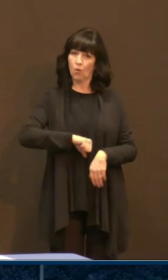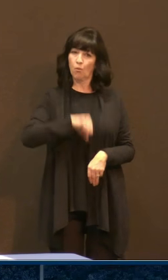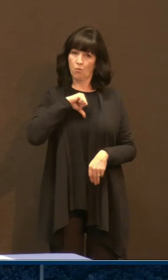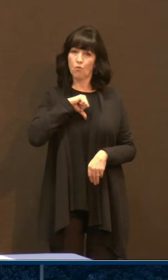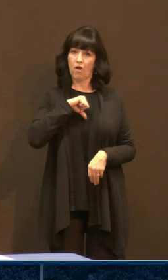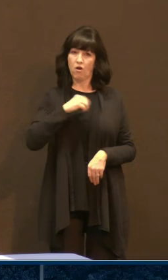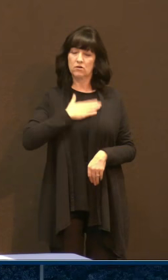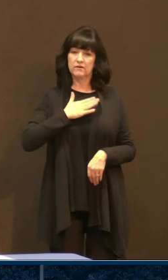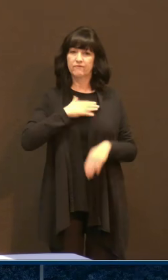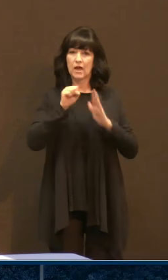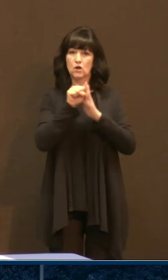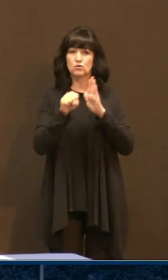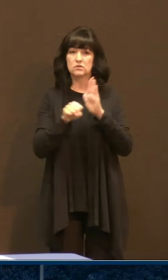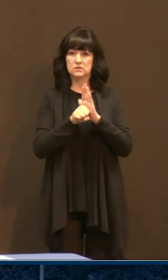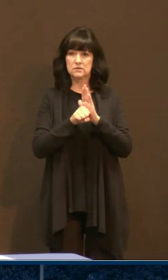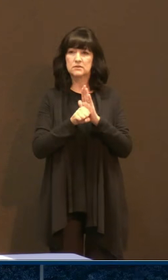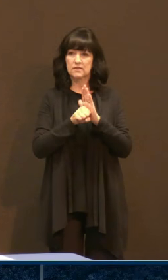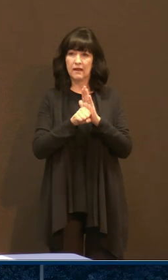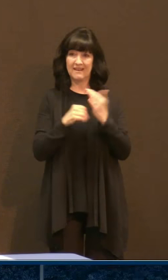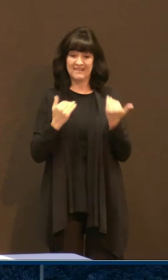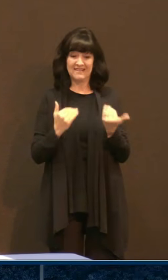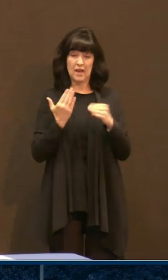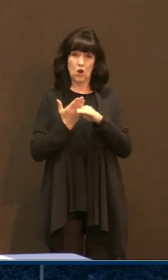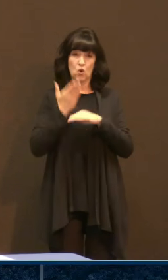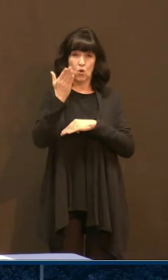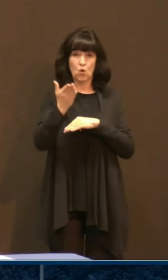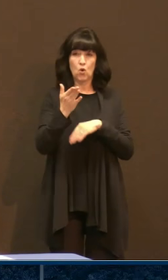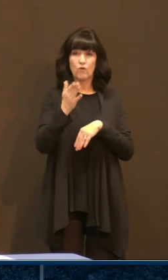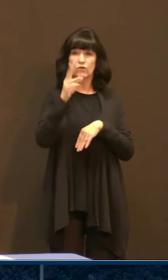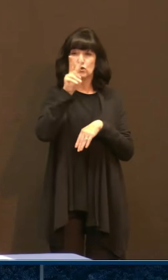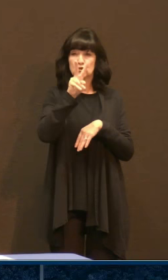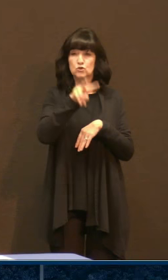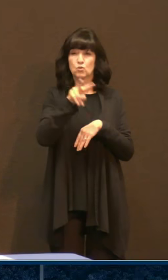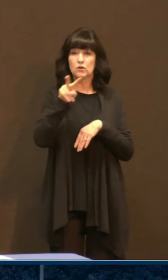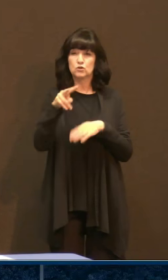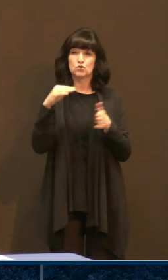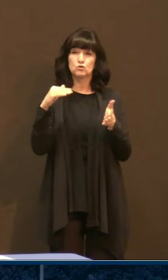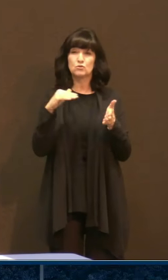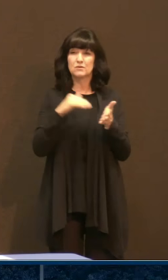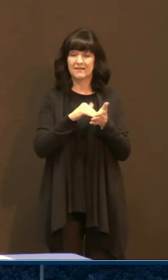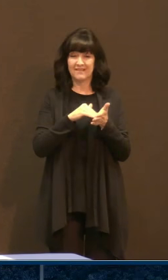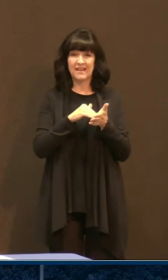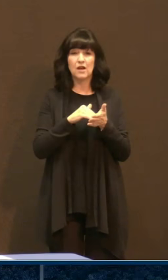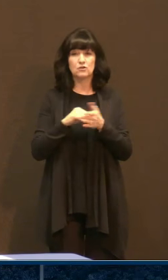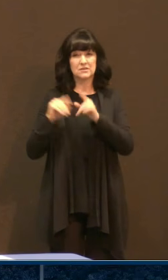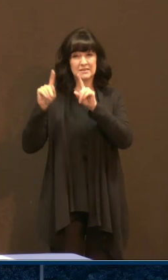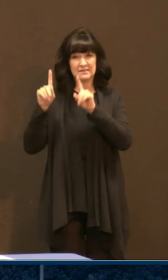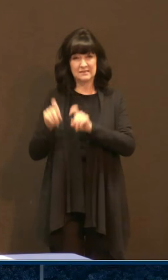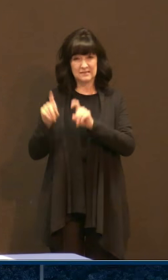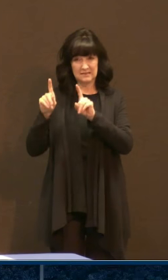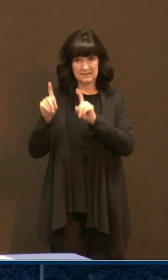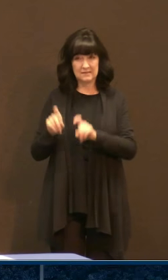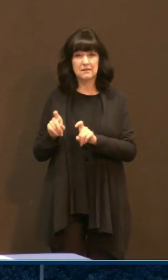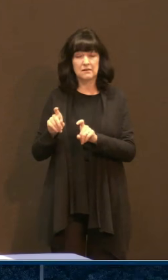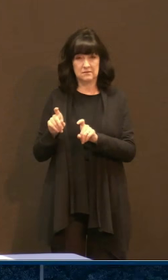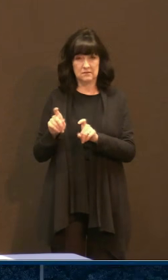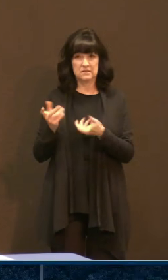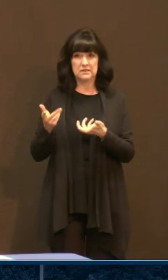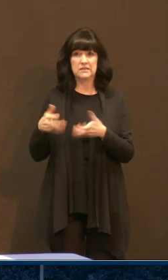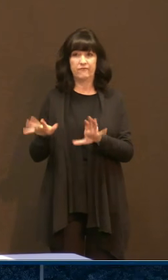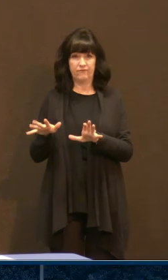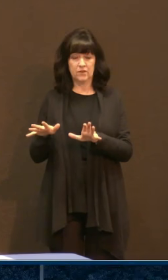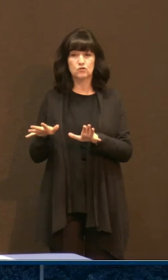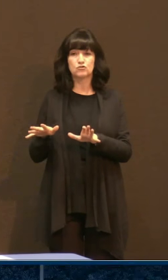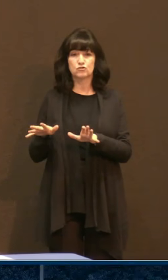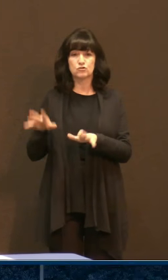stepped up, and we're now over 22,000 states across the hospital testing sites that have been stood up.